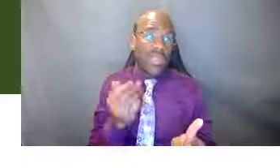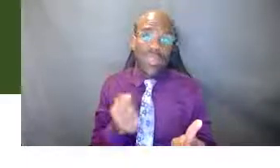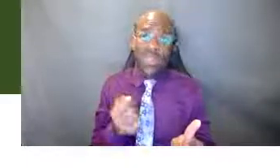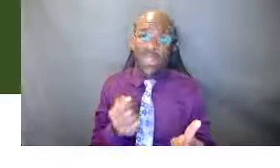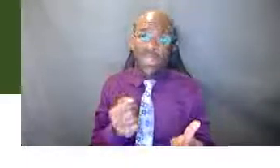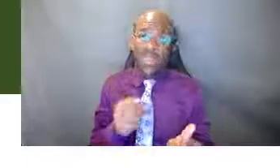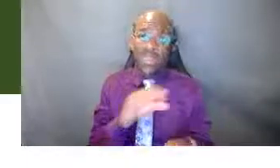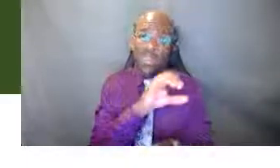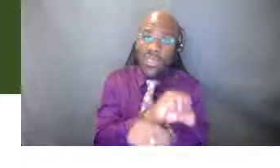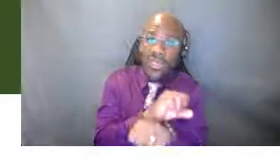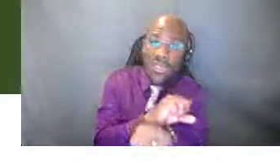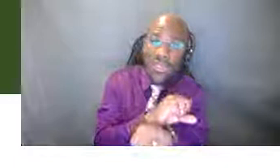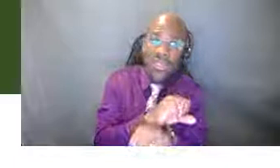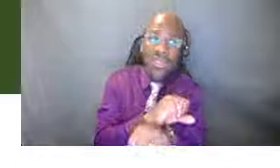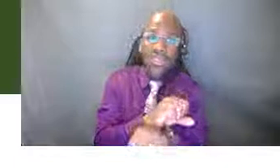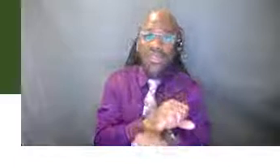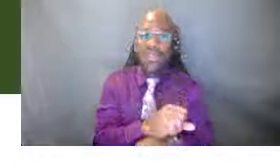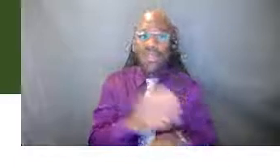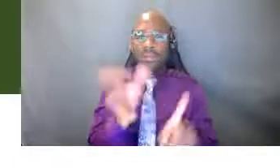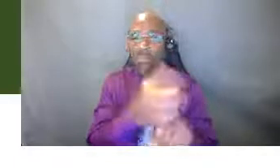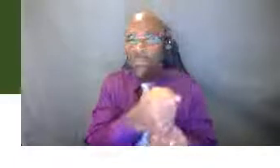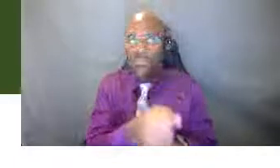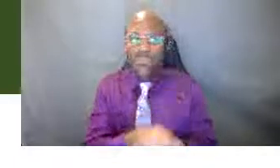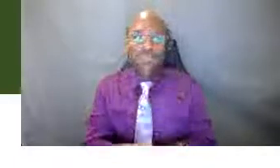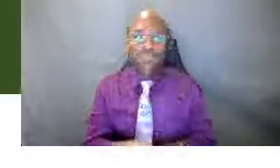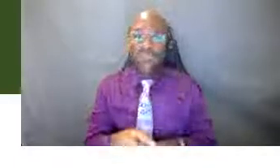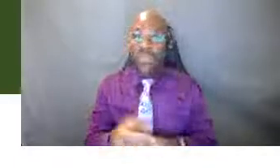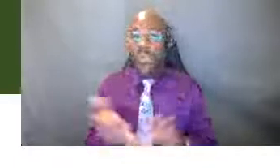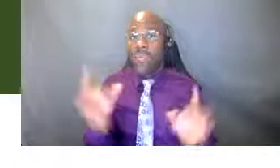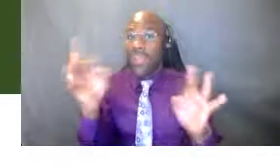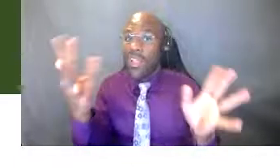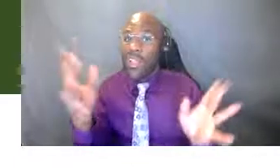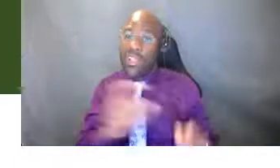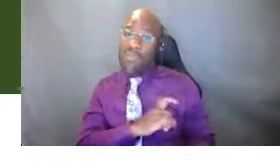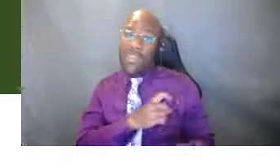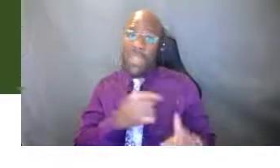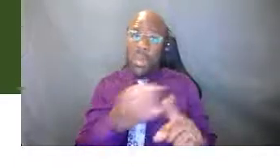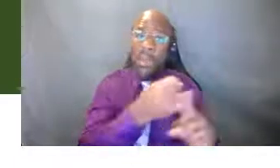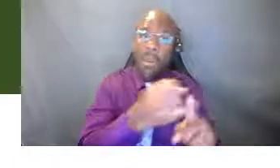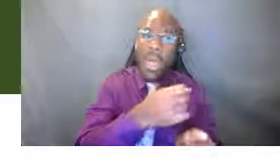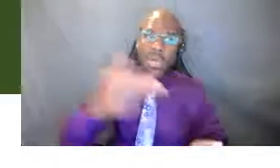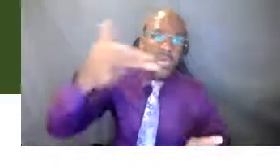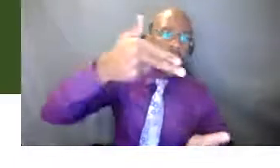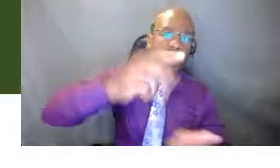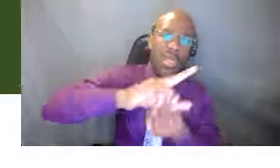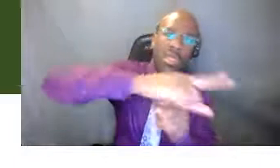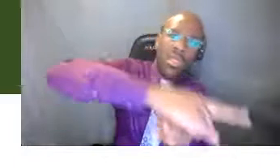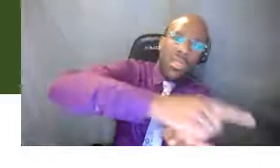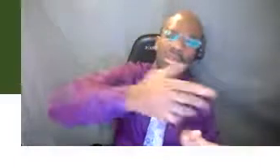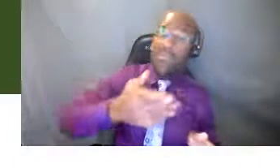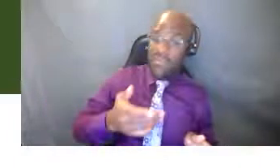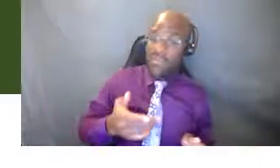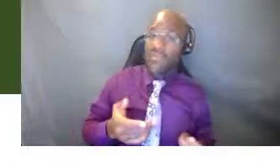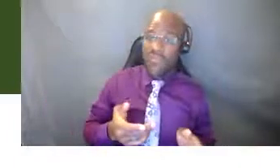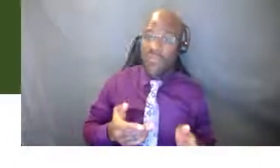arrest, incarceration, or police violence. If mental health crisis services are available, the